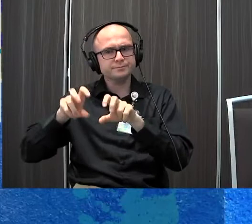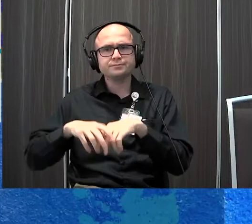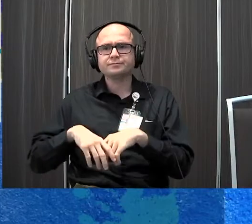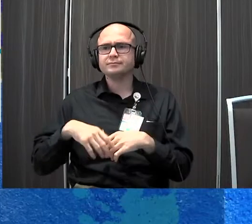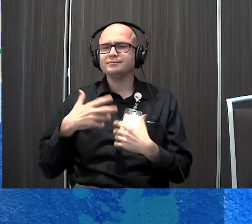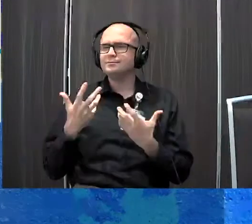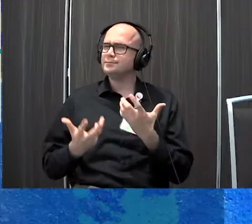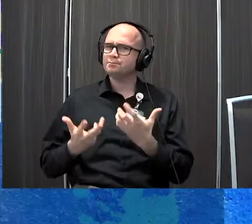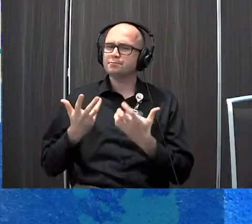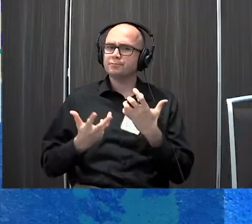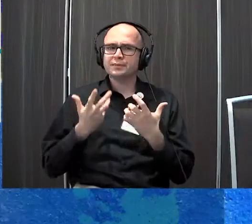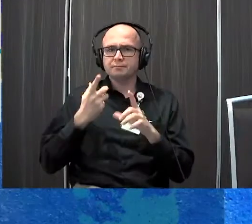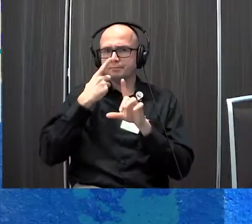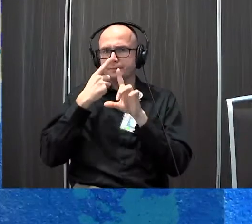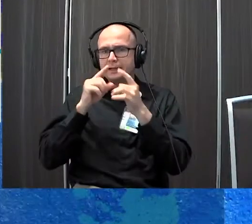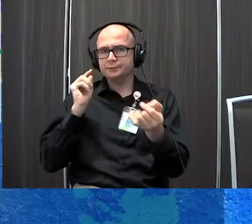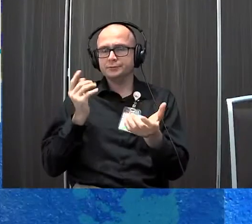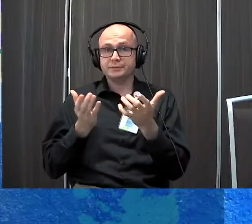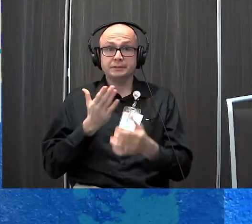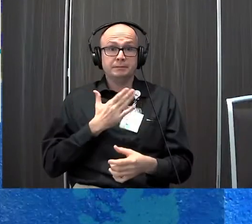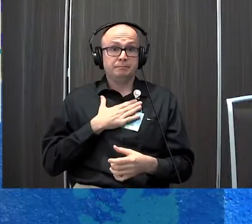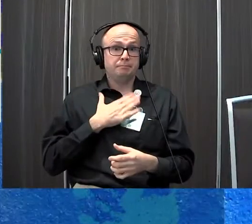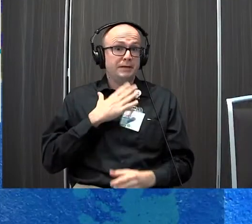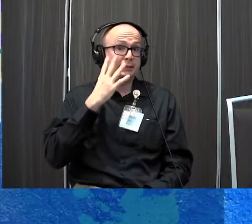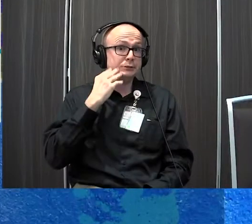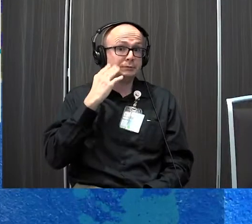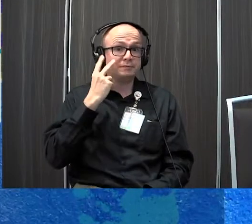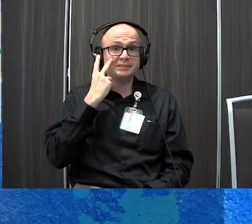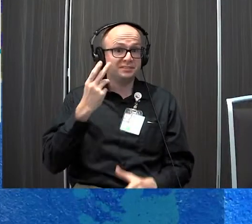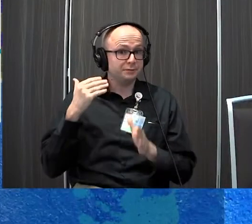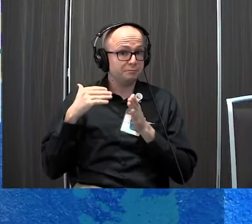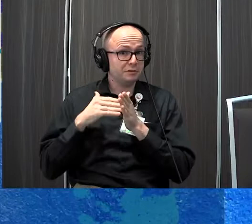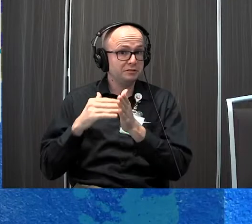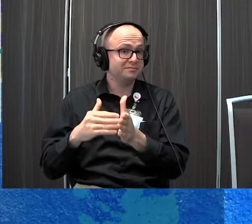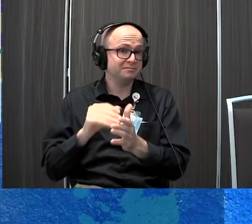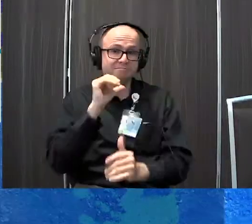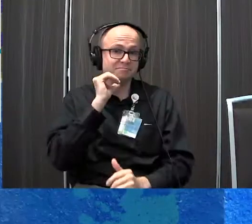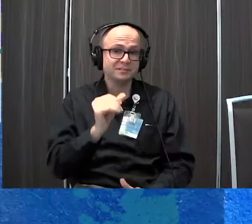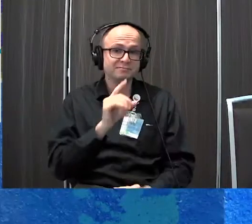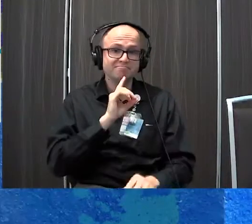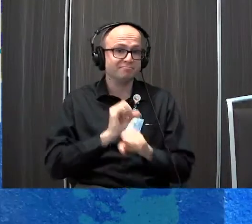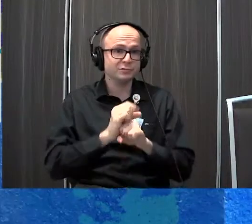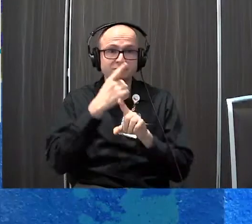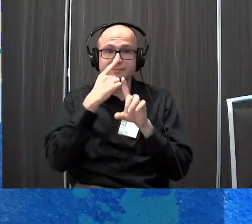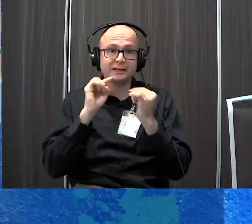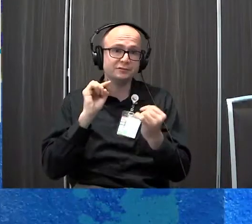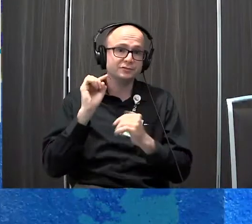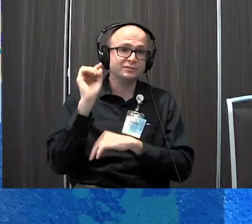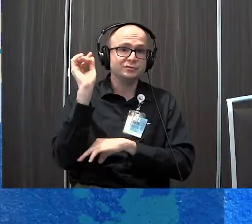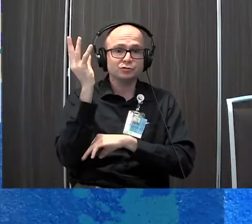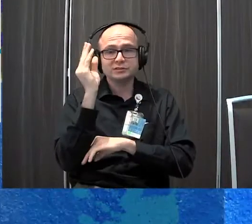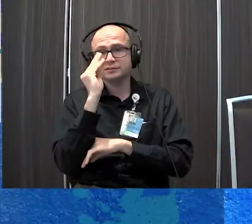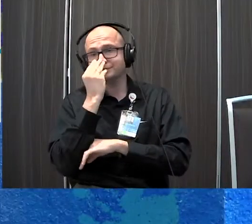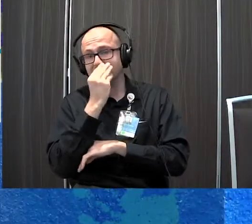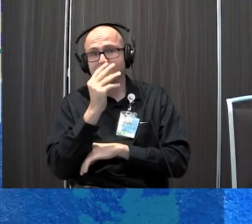some kids may have allergies, although in my practice I haven't seen a lot of patients with CHARGE with true allergies to like pollens and dogs and